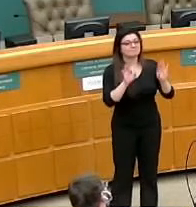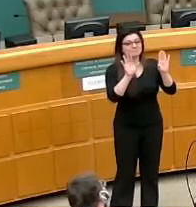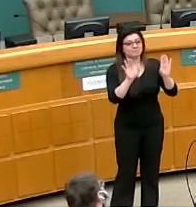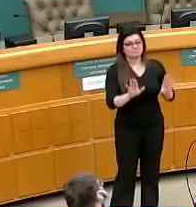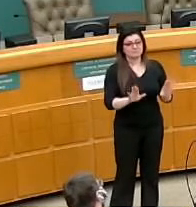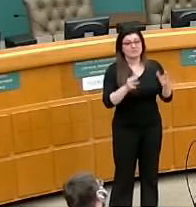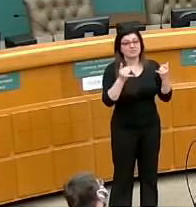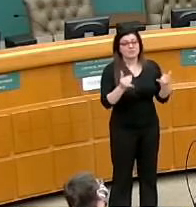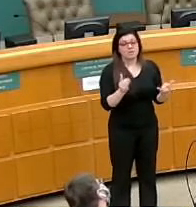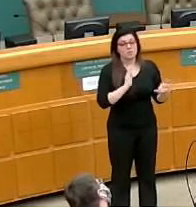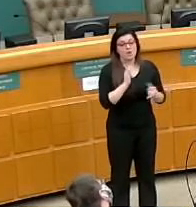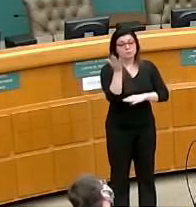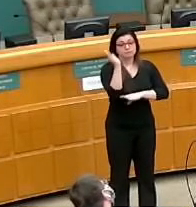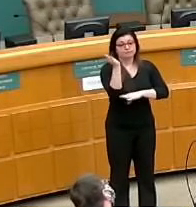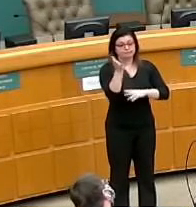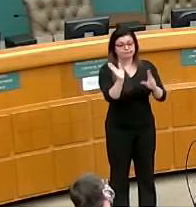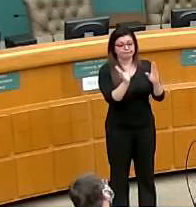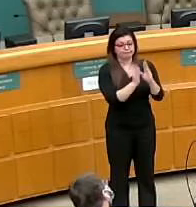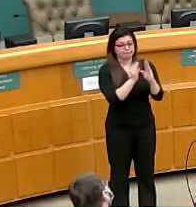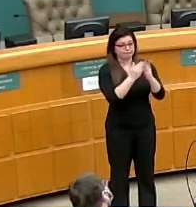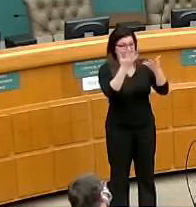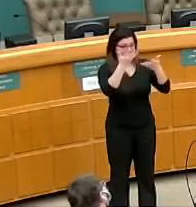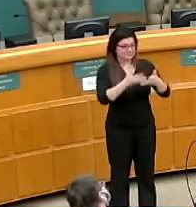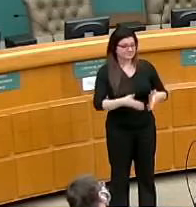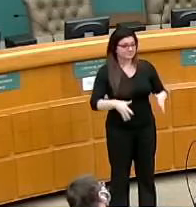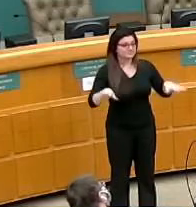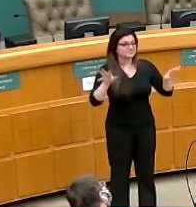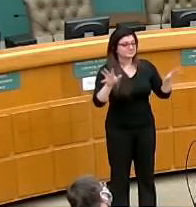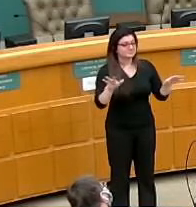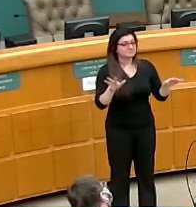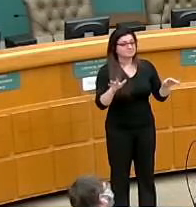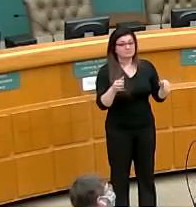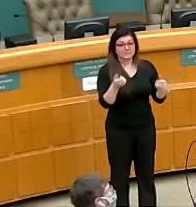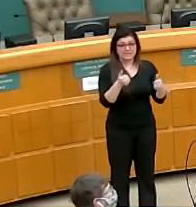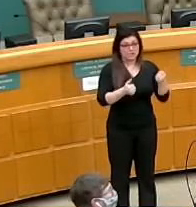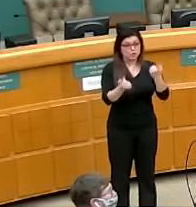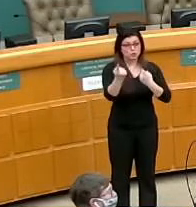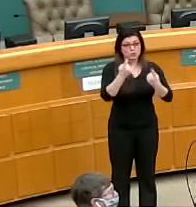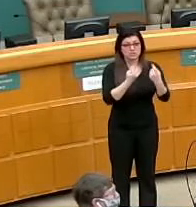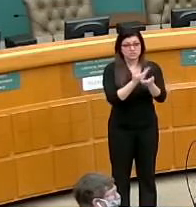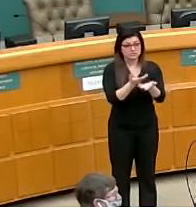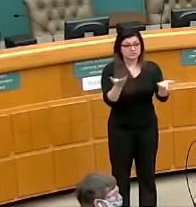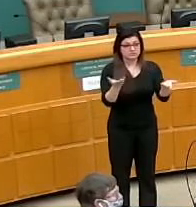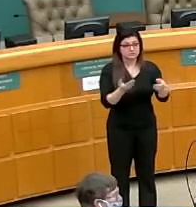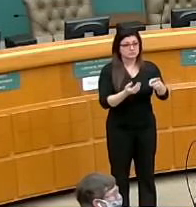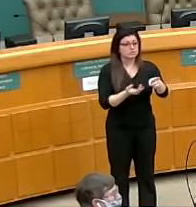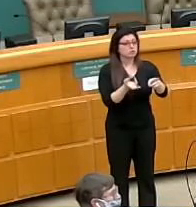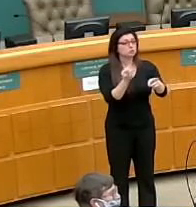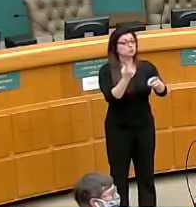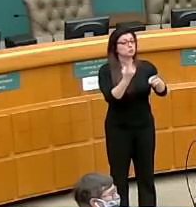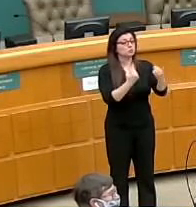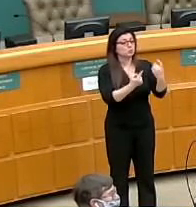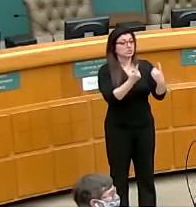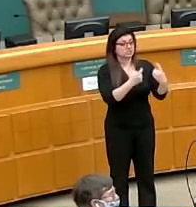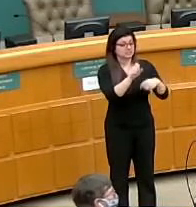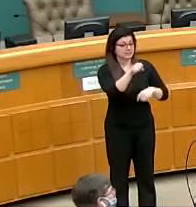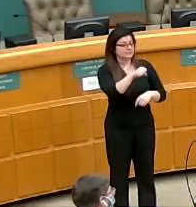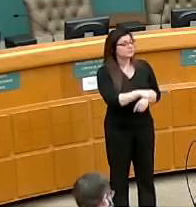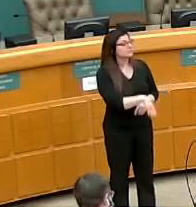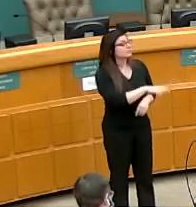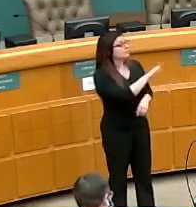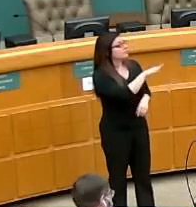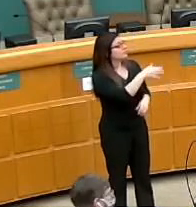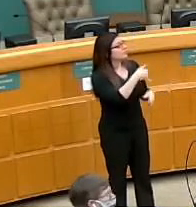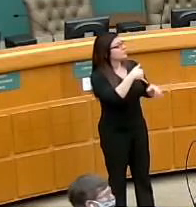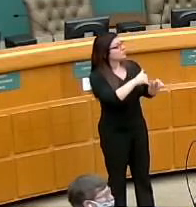that concludes our prepared remarks for today's press briefing, and we can answer any questions that you might have. I just have two. One, we're still getting phone